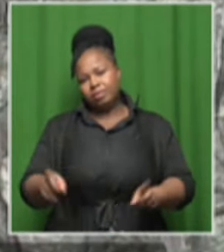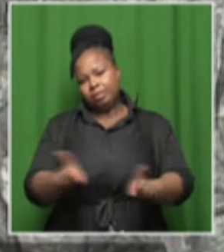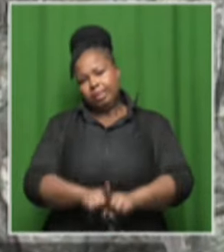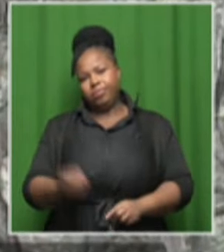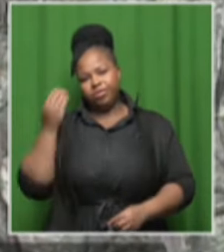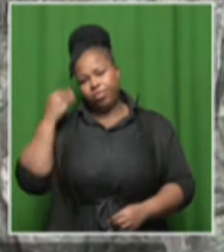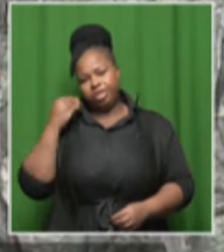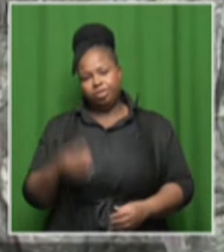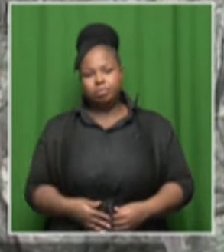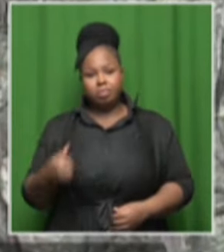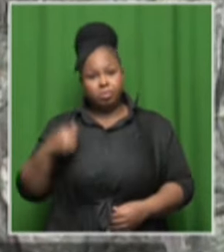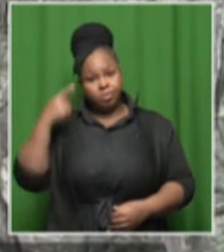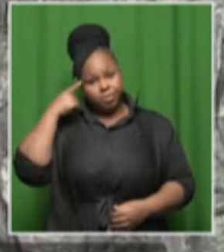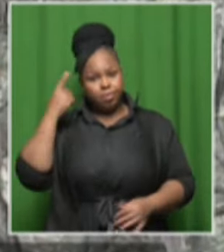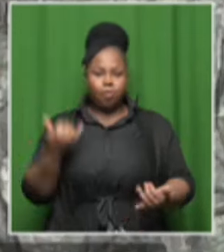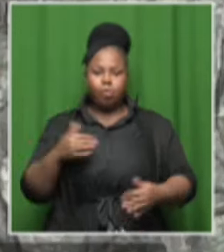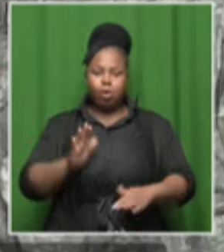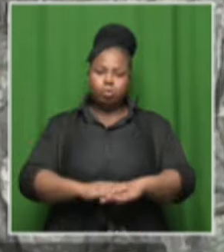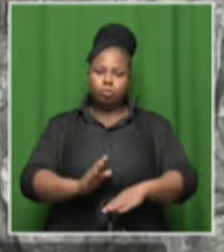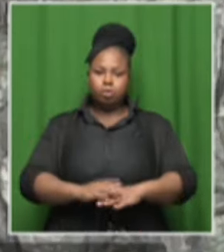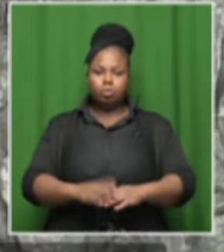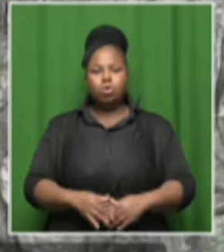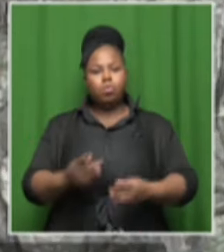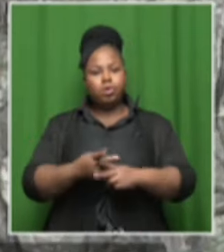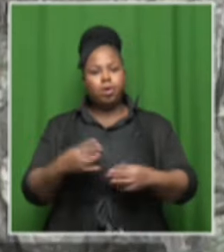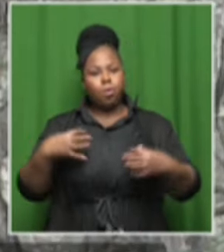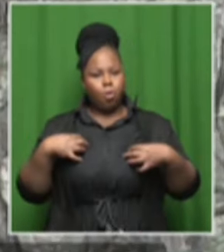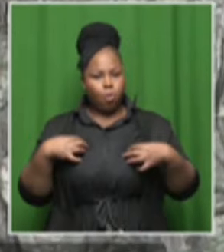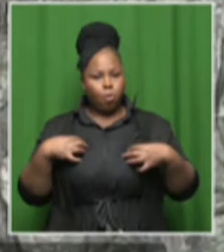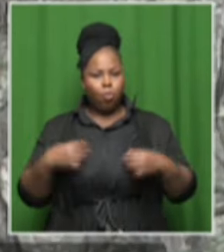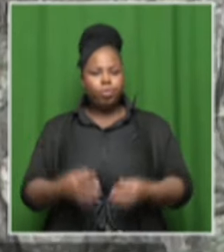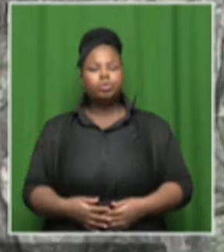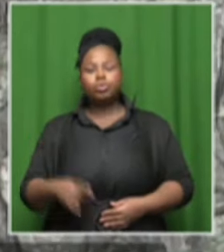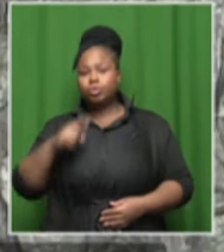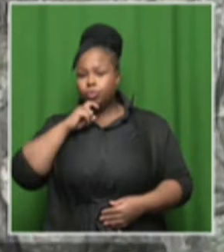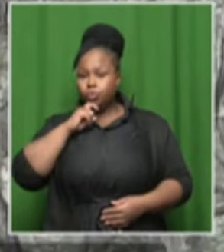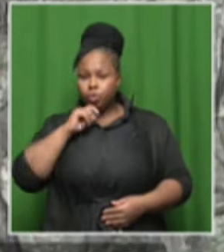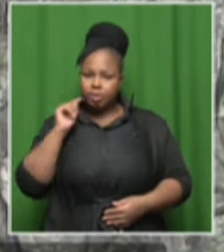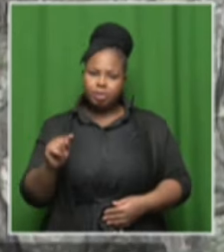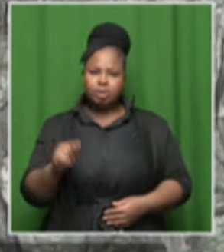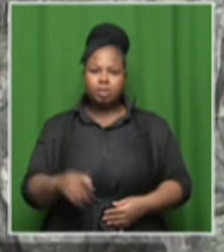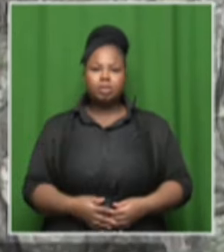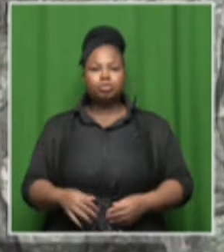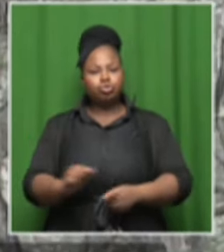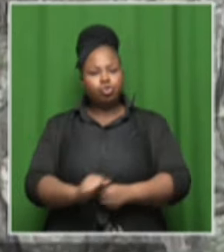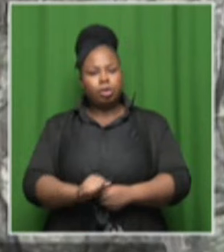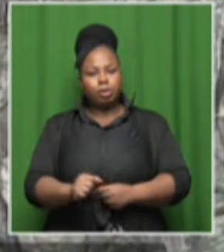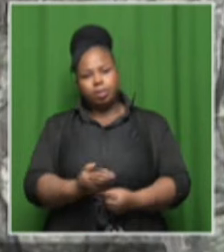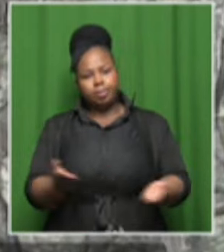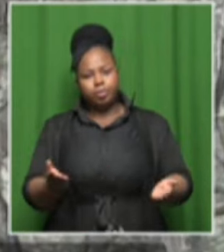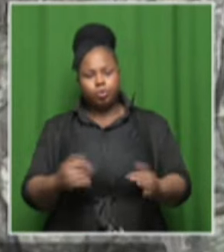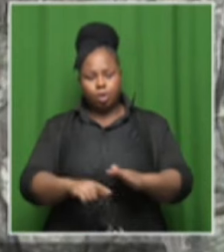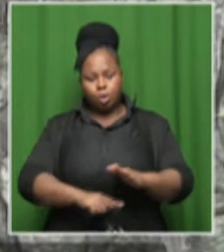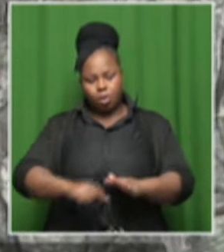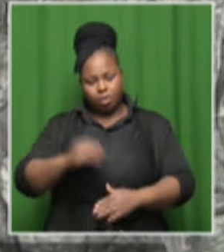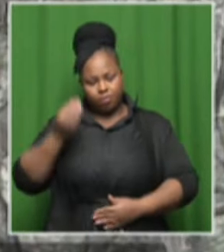And I think as we get better at producing our own models, or using those models and training them with our localized data, it's